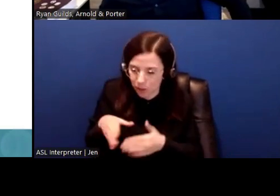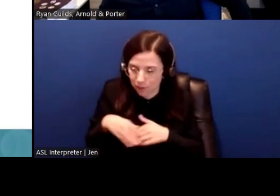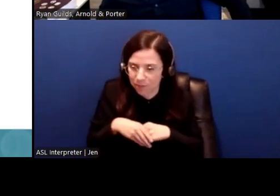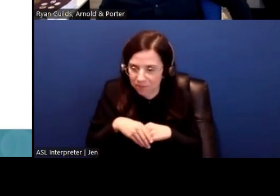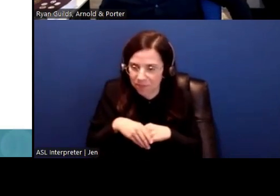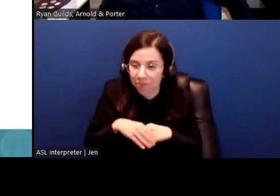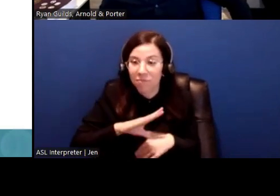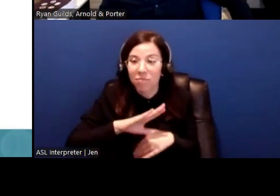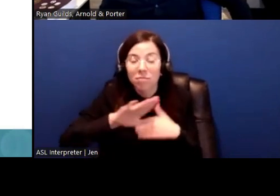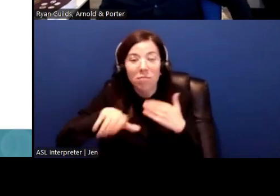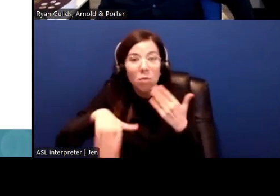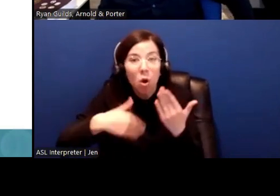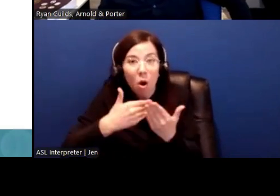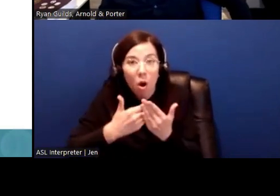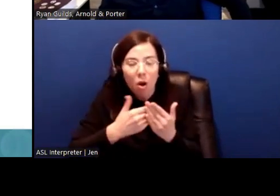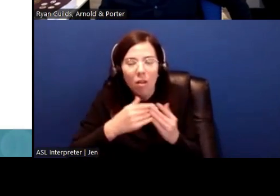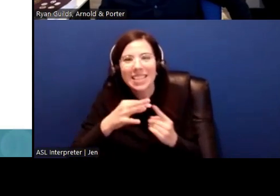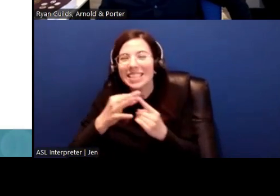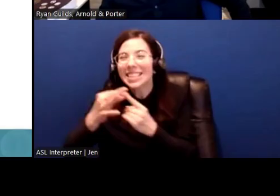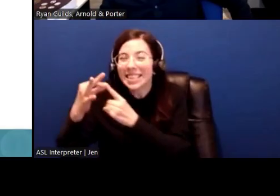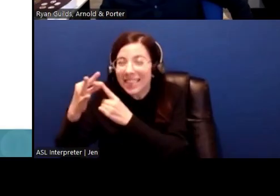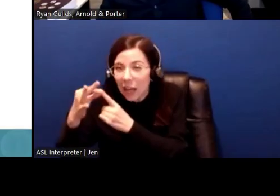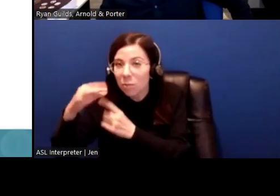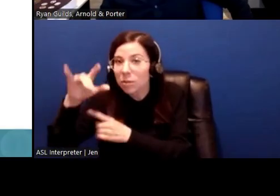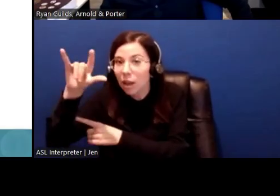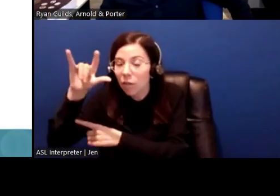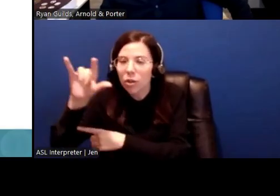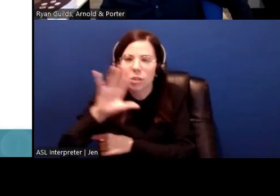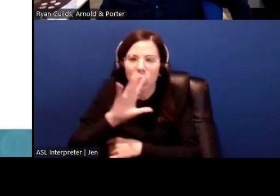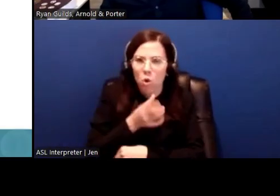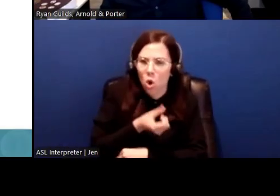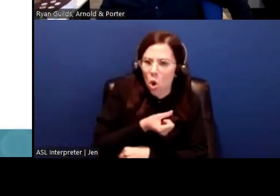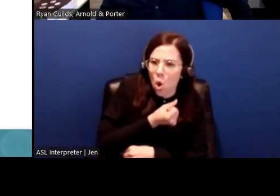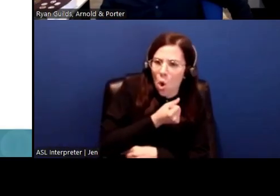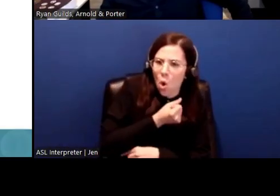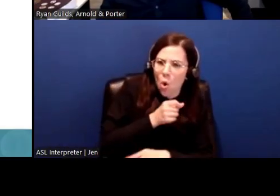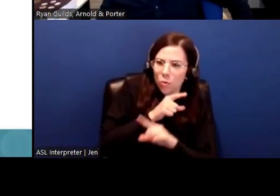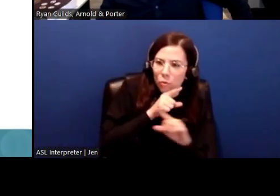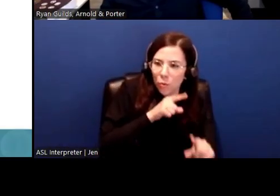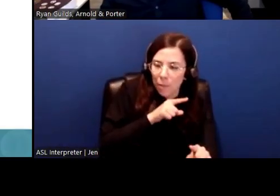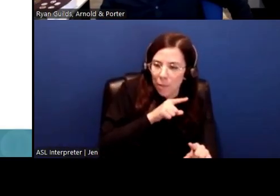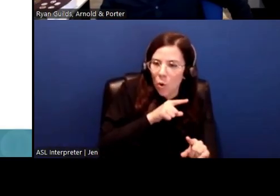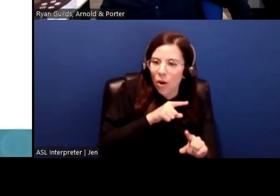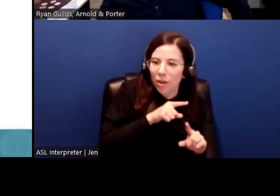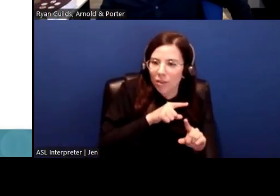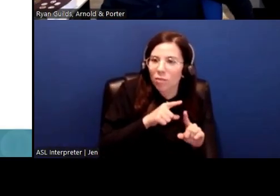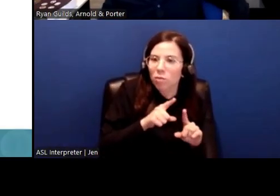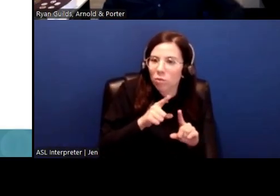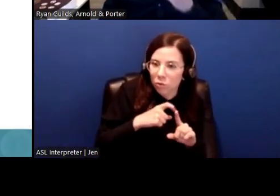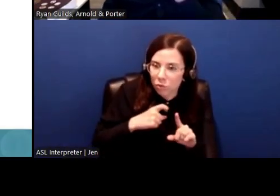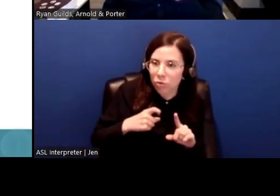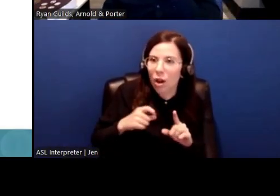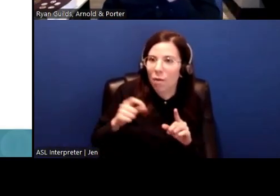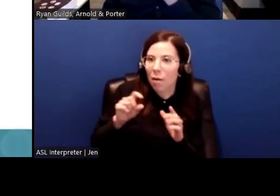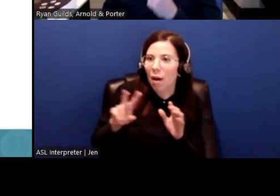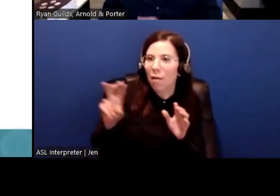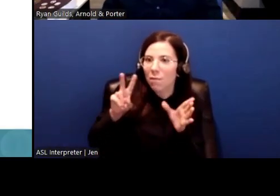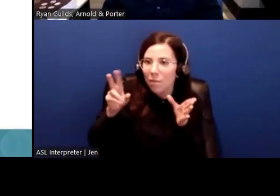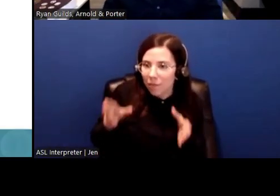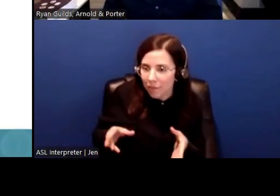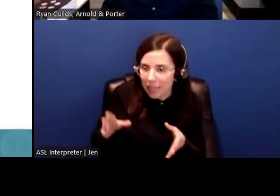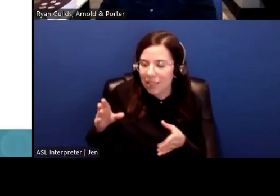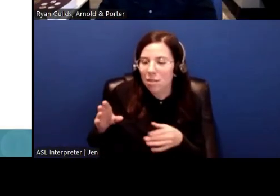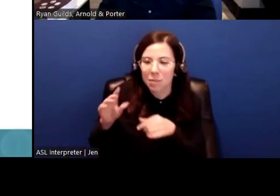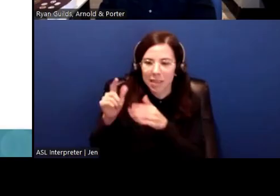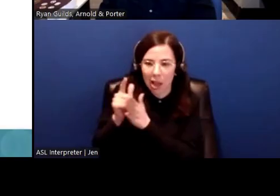except for the Air Force withholds the report of investigation from victims' counsel. All right. It is not routinely